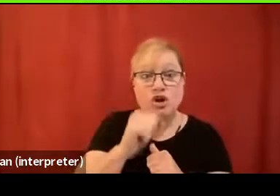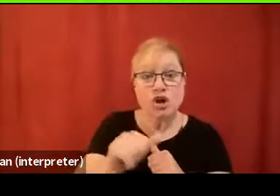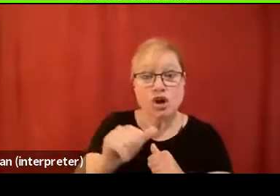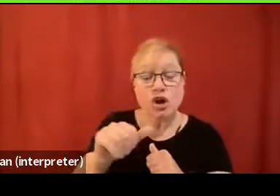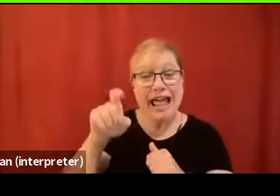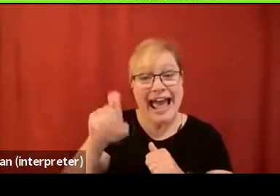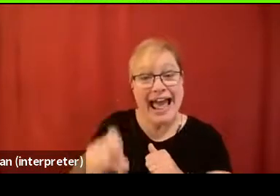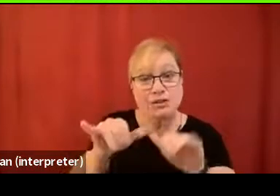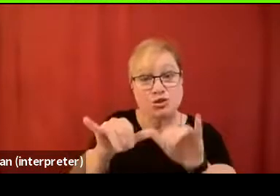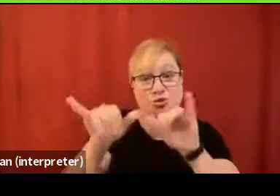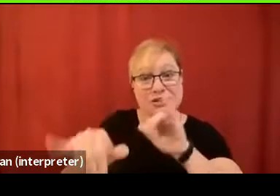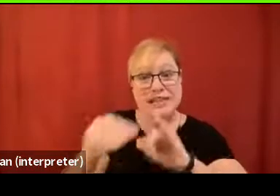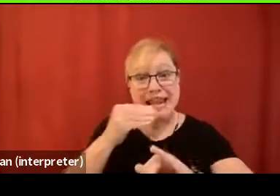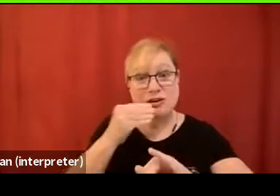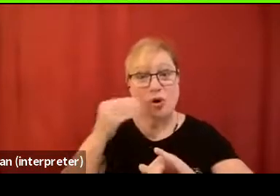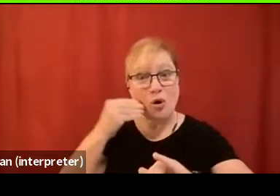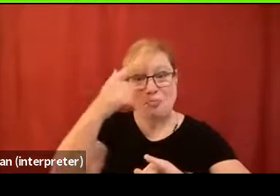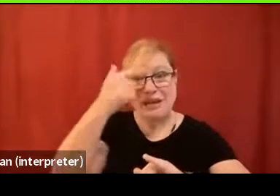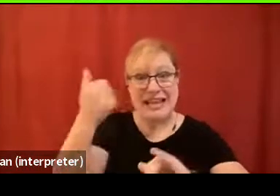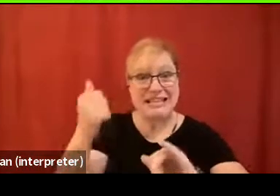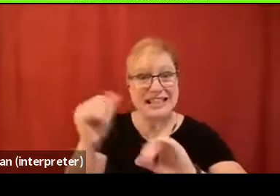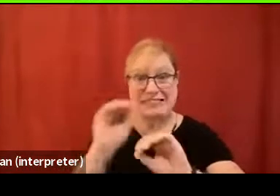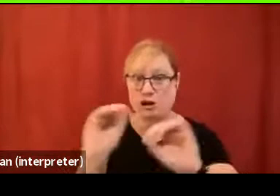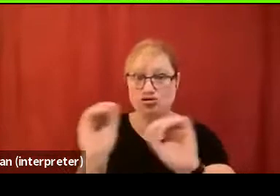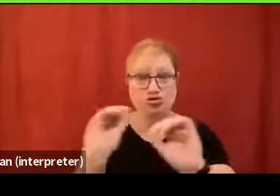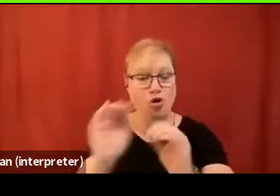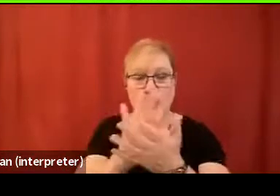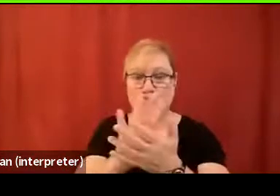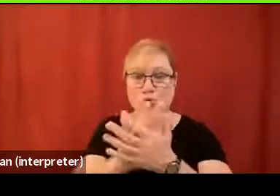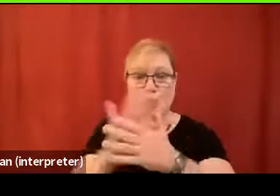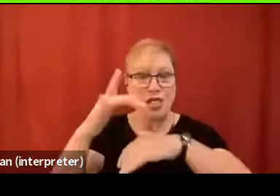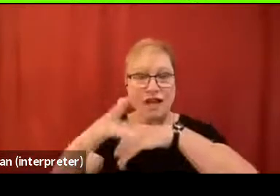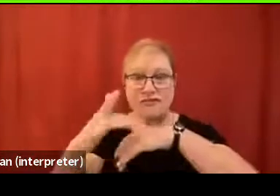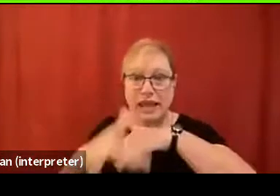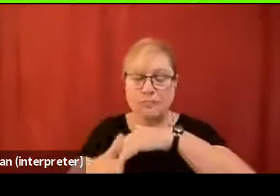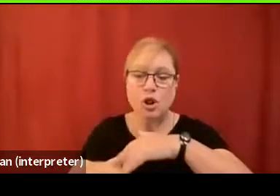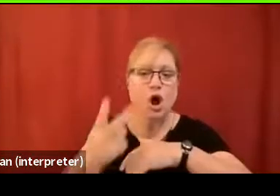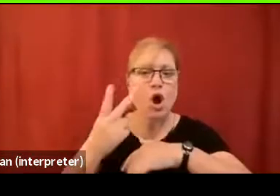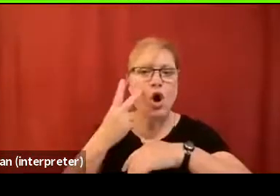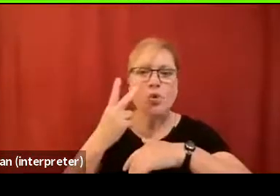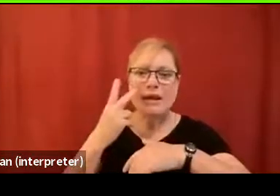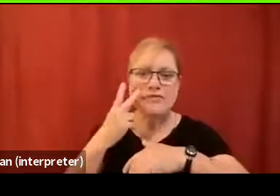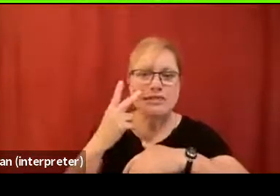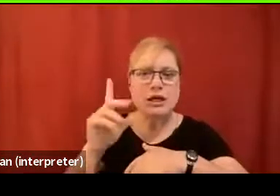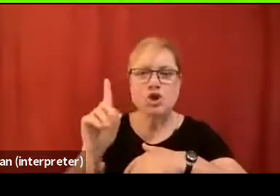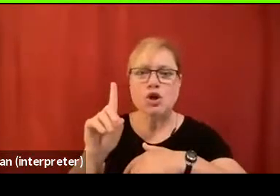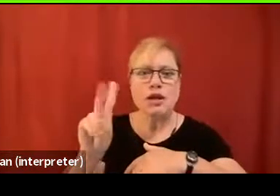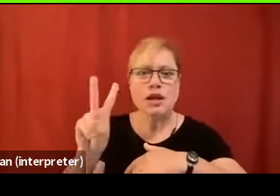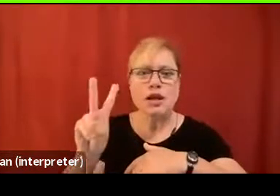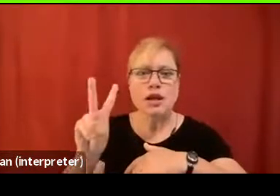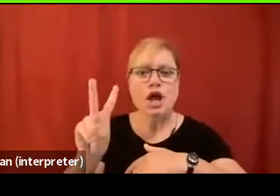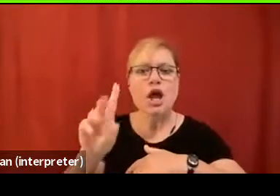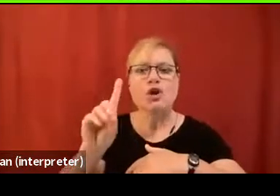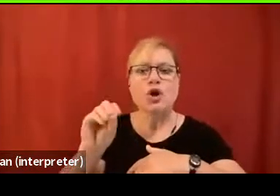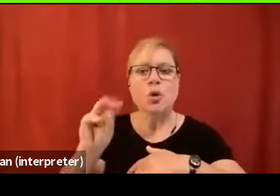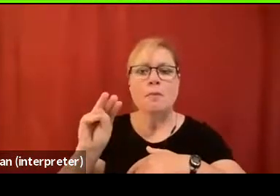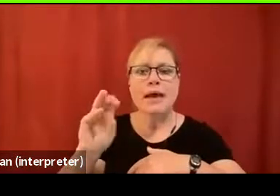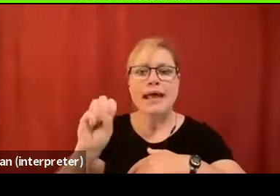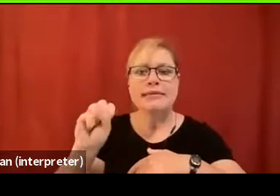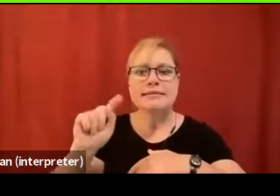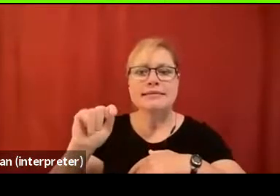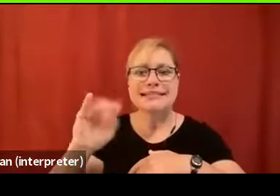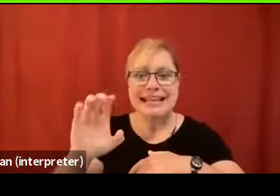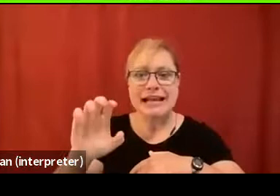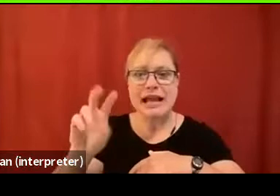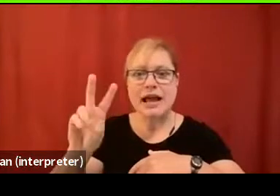home because there is no school. We've seen domestic violence cases go up. I think that happened in the States as